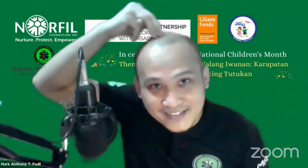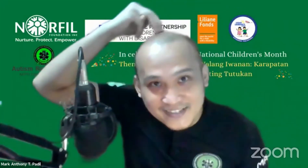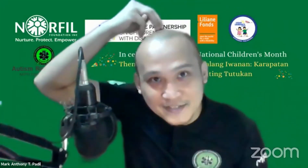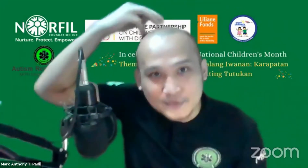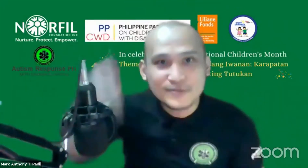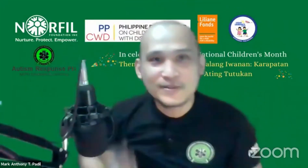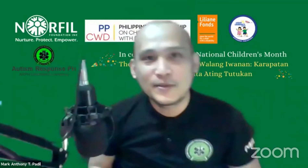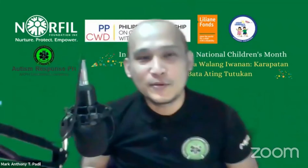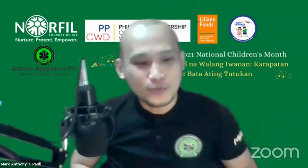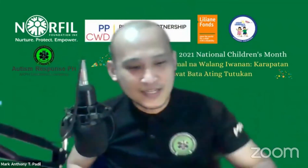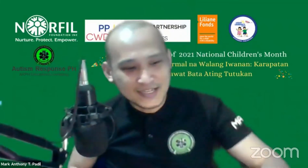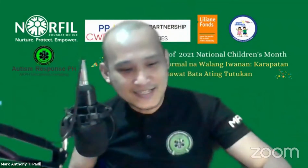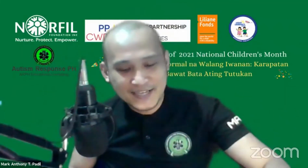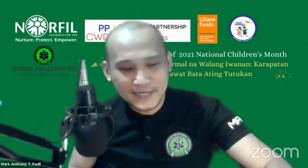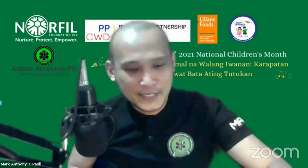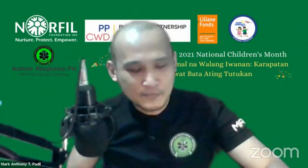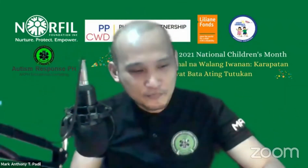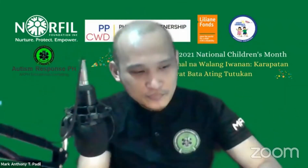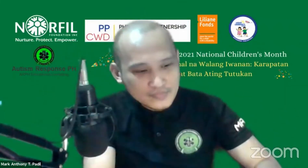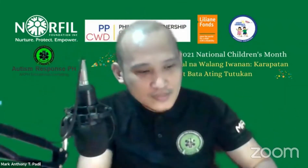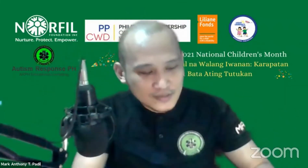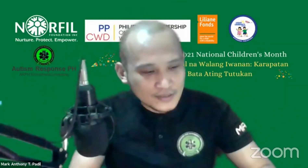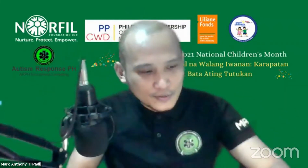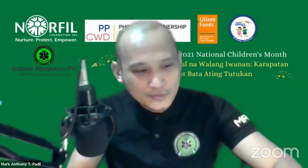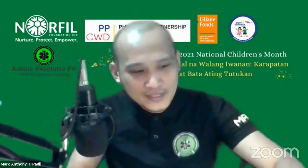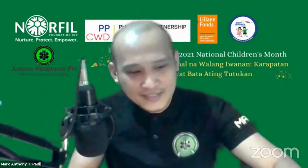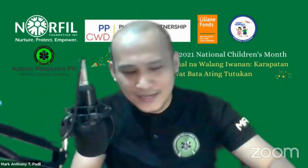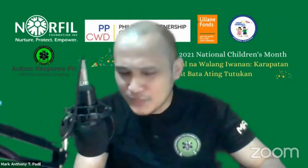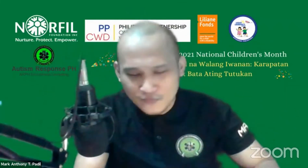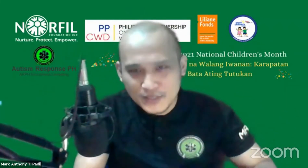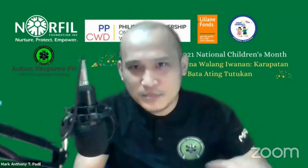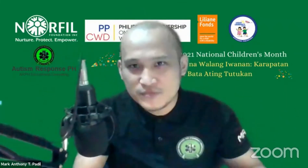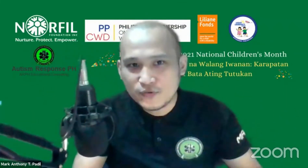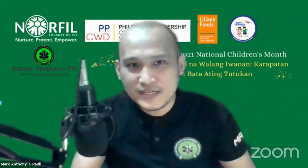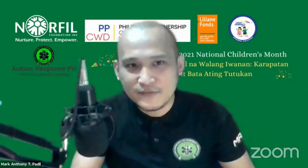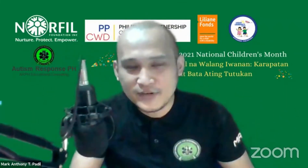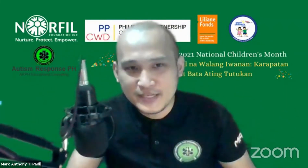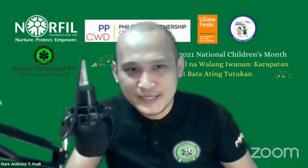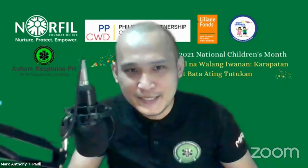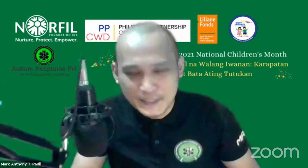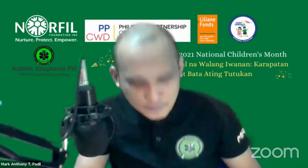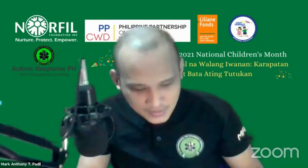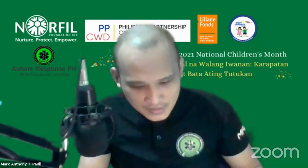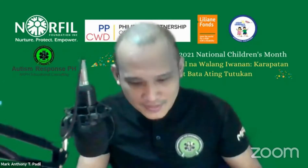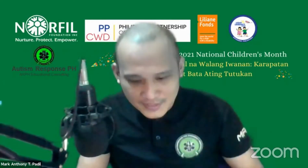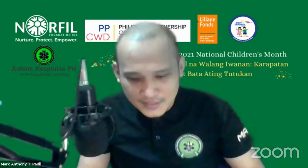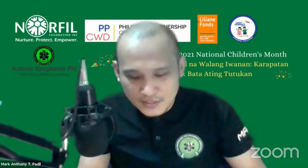Mark. Yun po aking sign name. Okay, thank you very much for the very